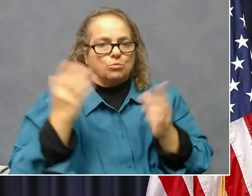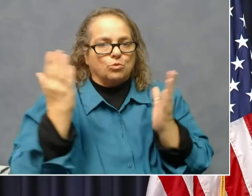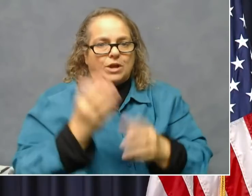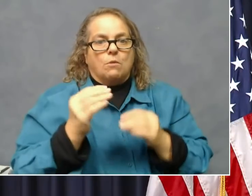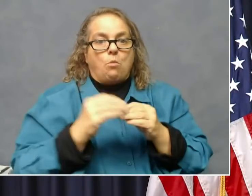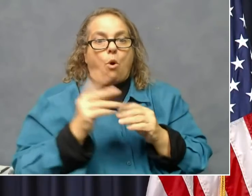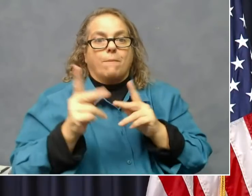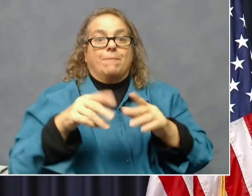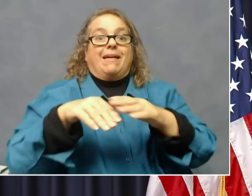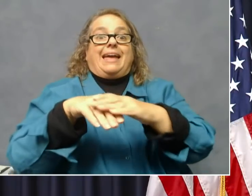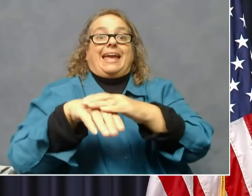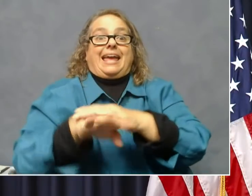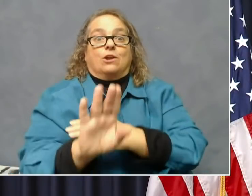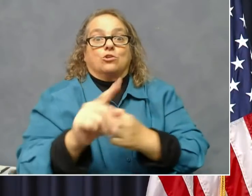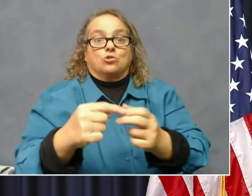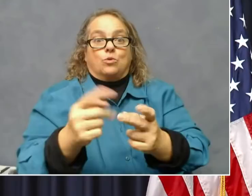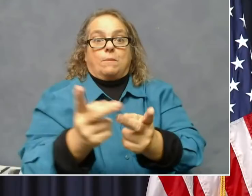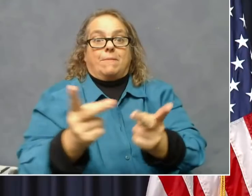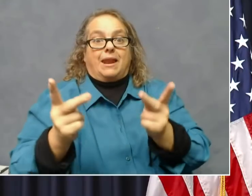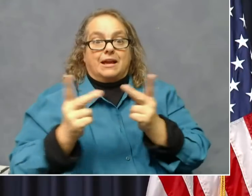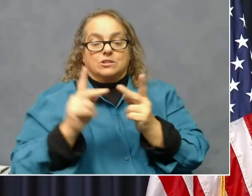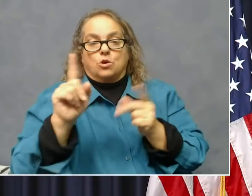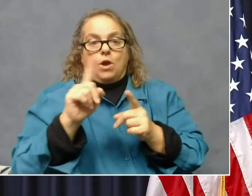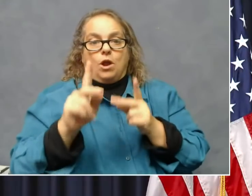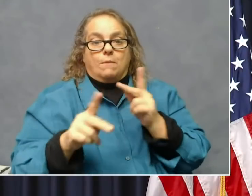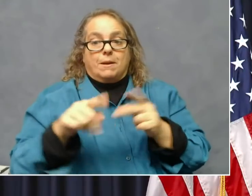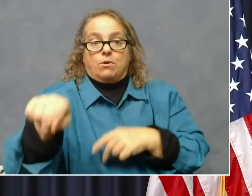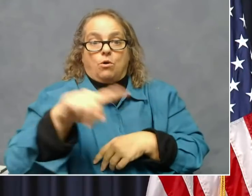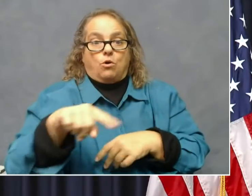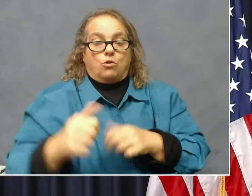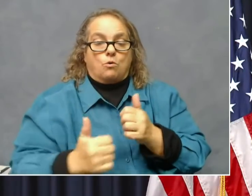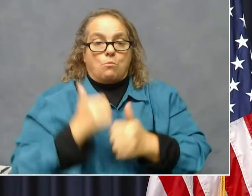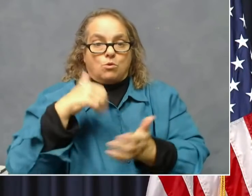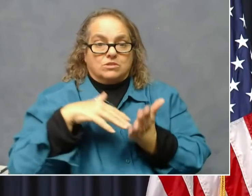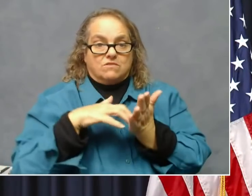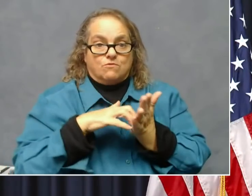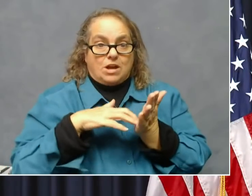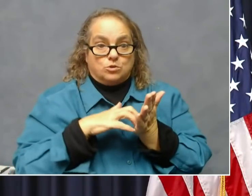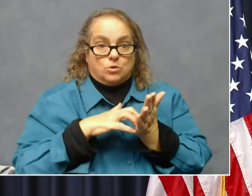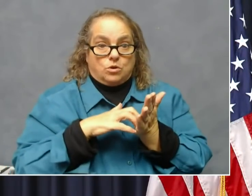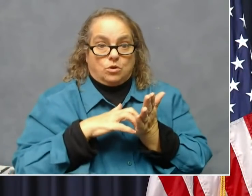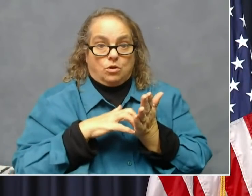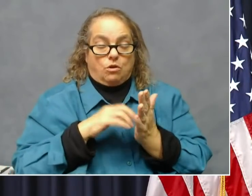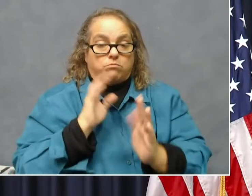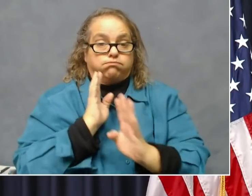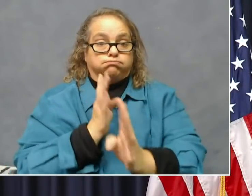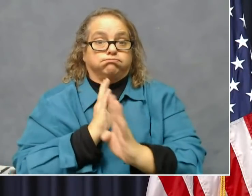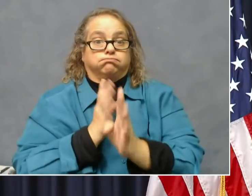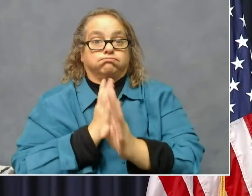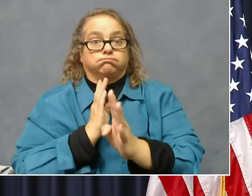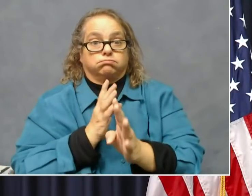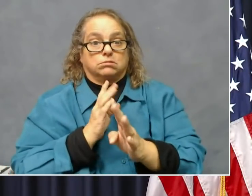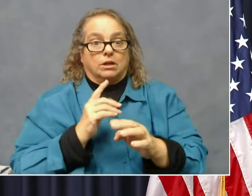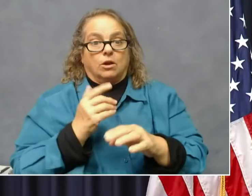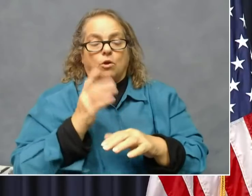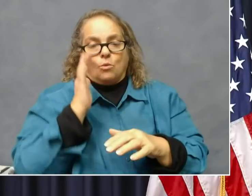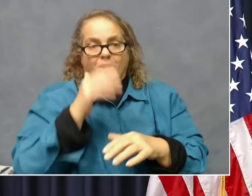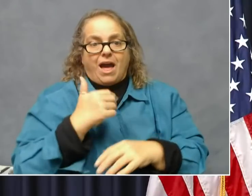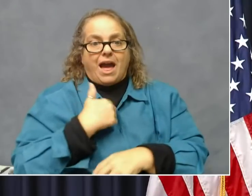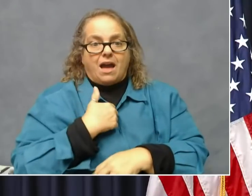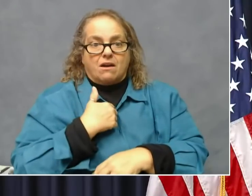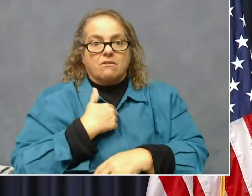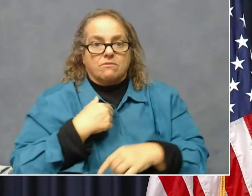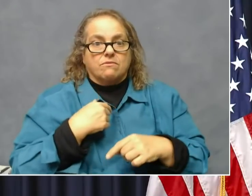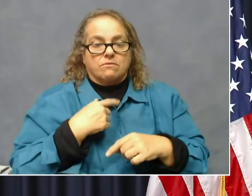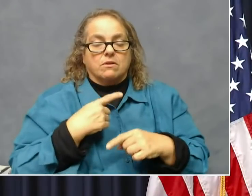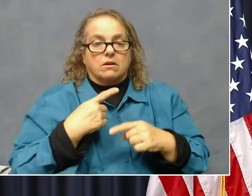place where people are the most fragile and most likely to have an adverse reaction and pass away from the